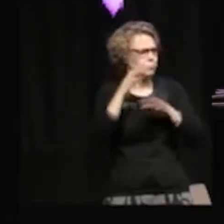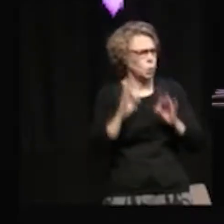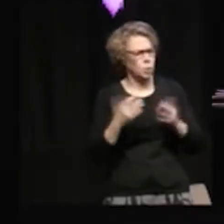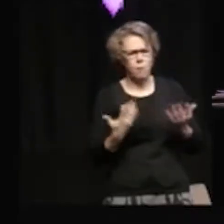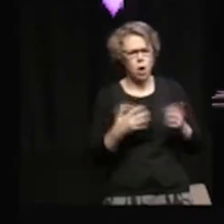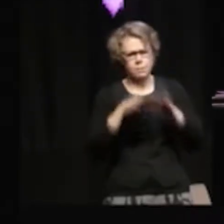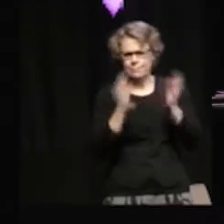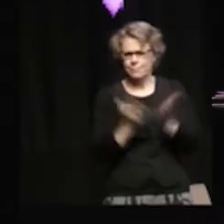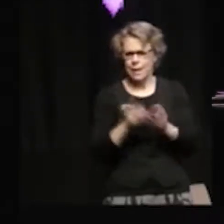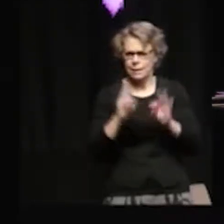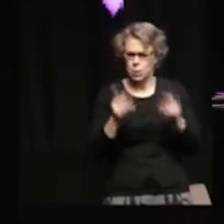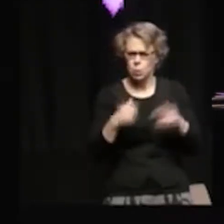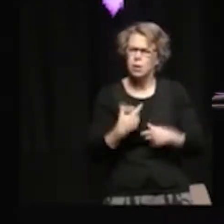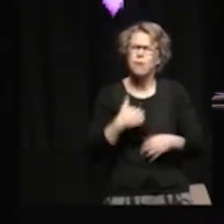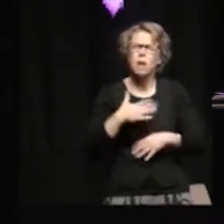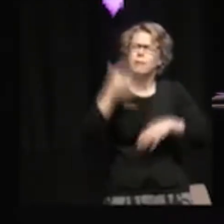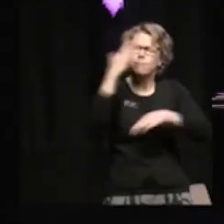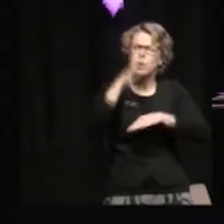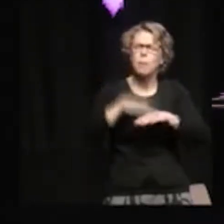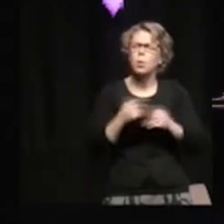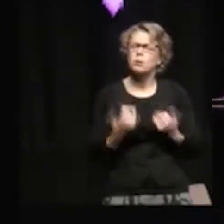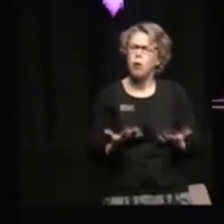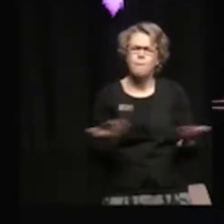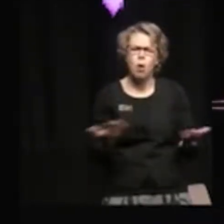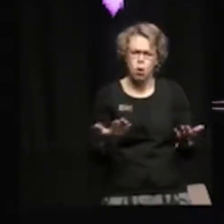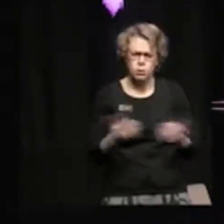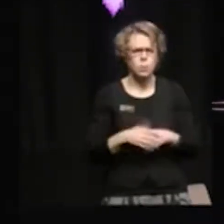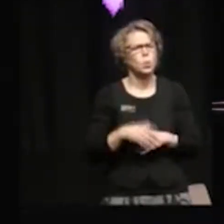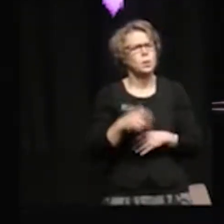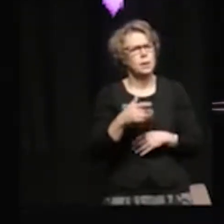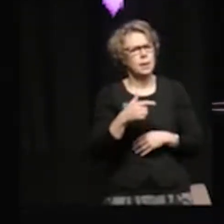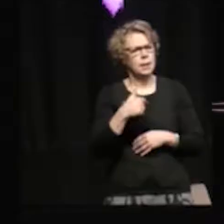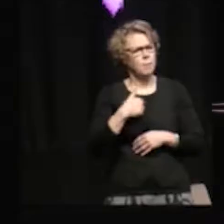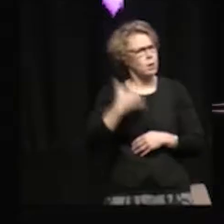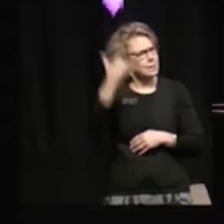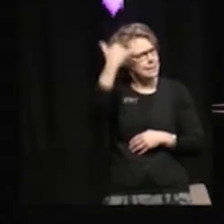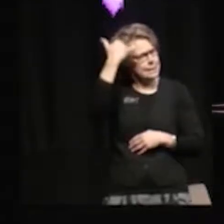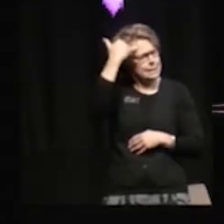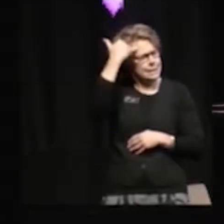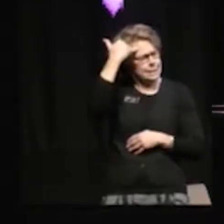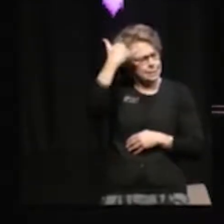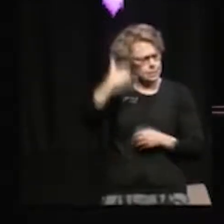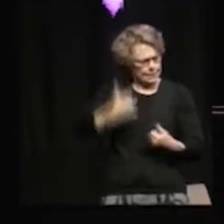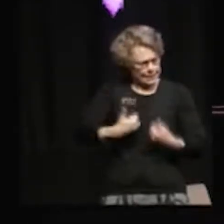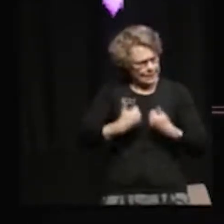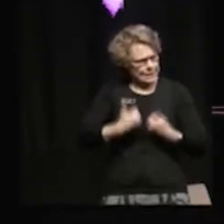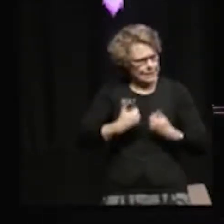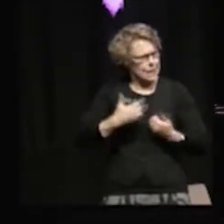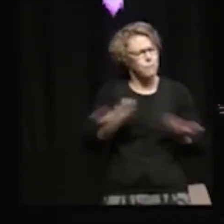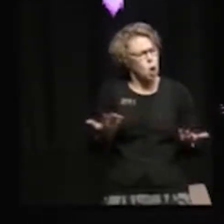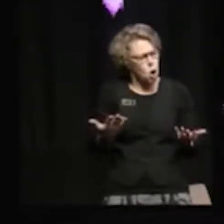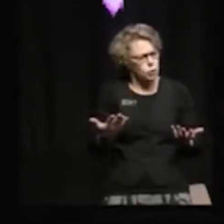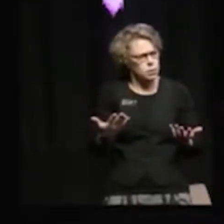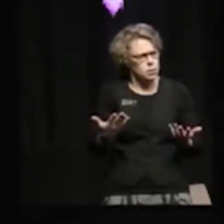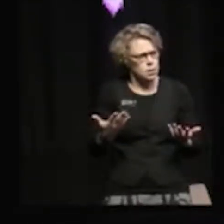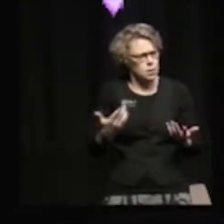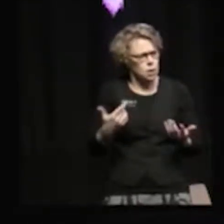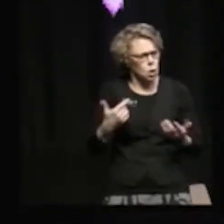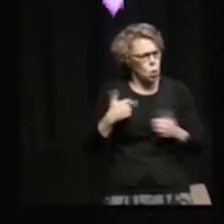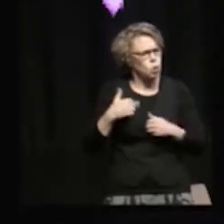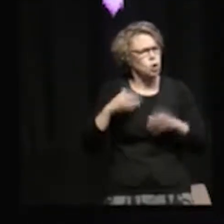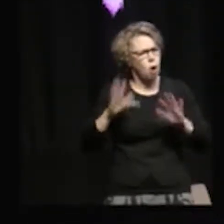What did I want to reflect on today? What am I carrying with me today? What have I been carrying with me